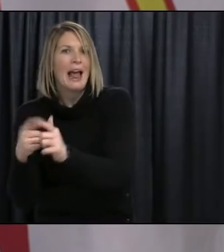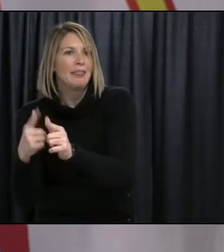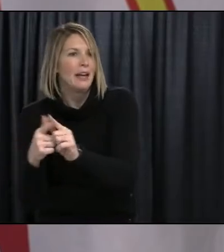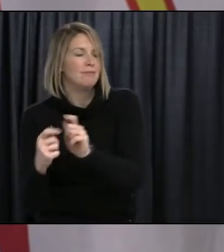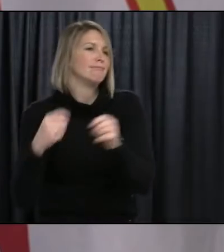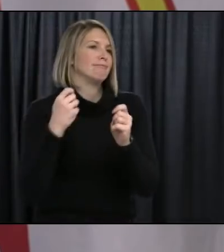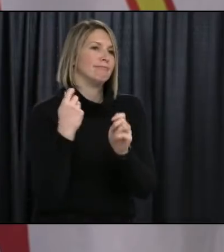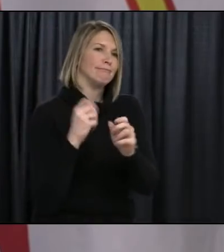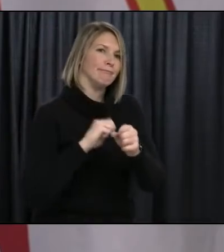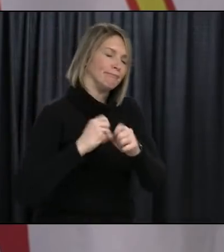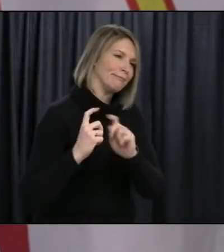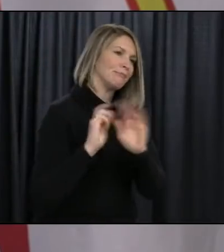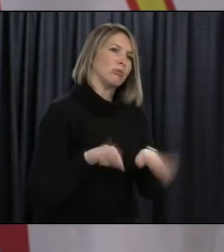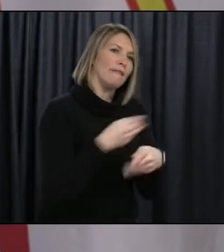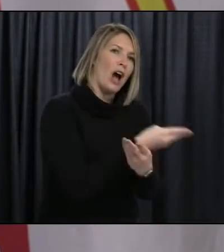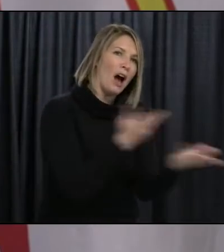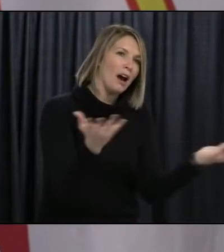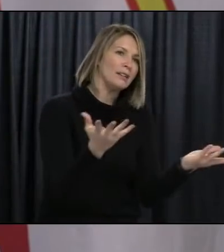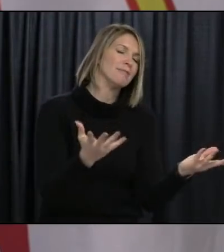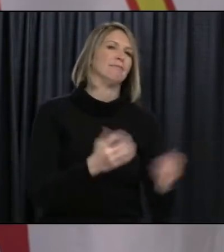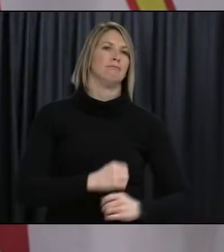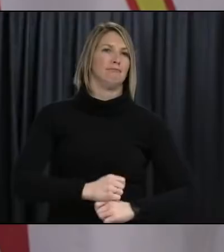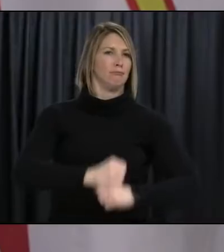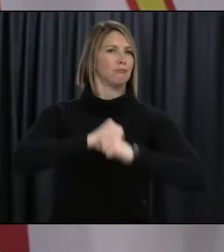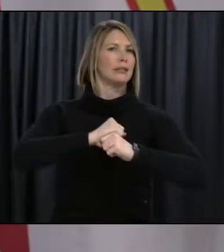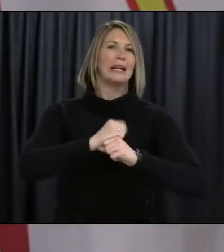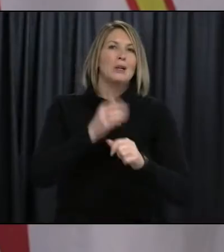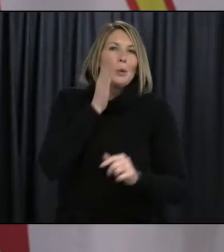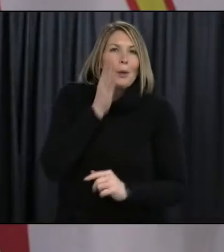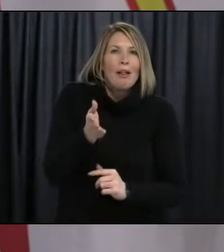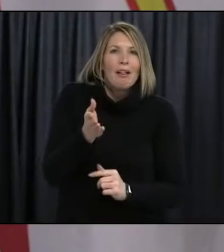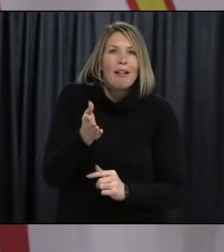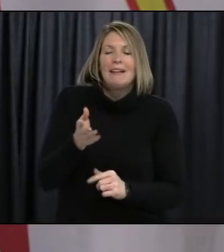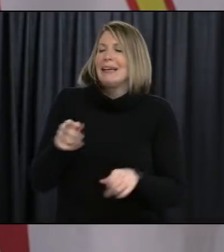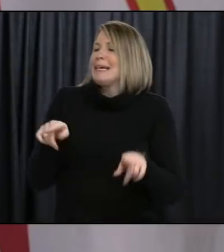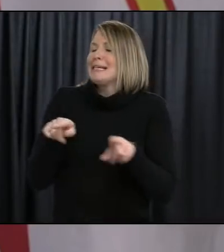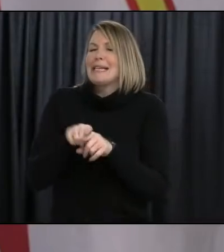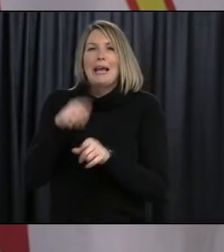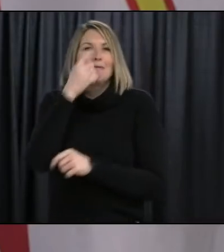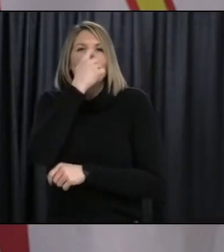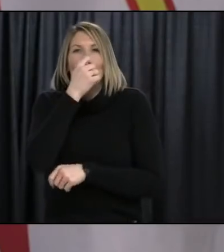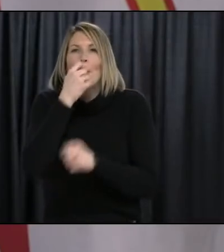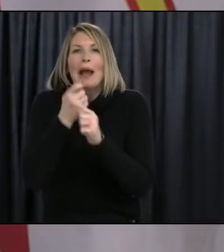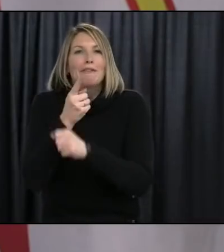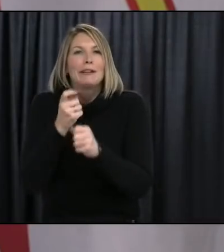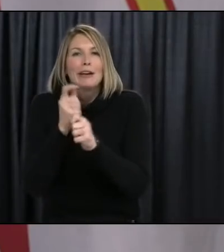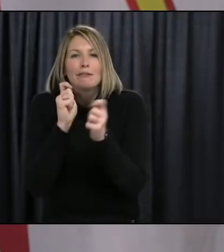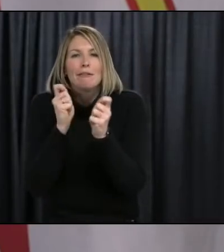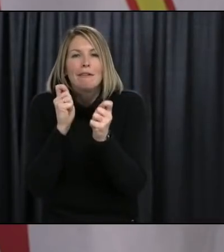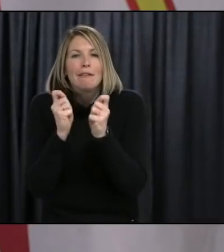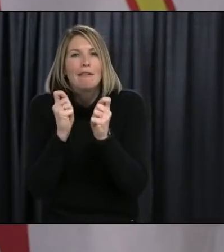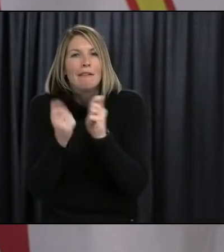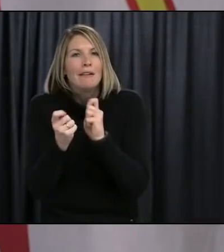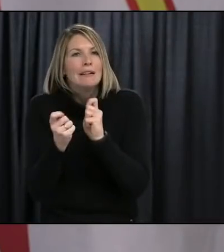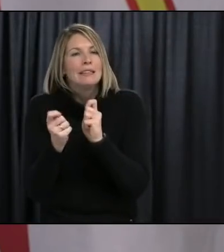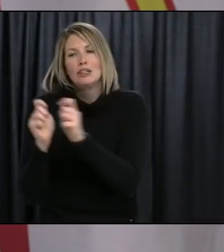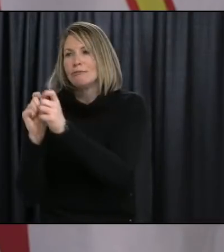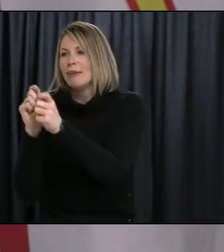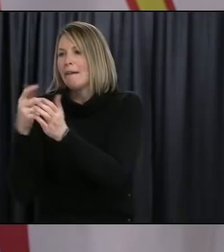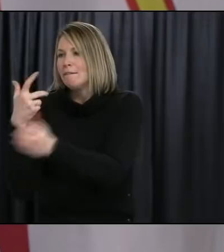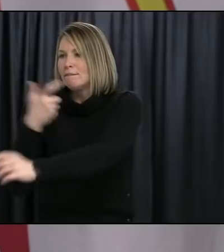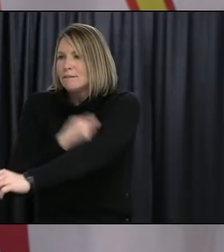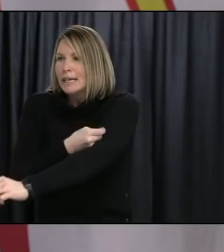we have a flu shot that has 4 variations of the flu in it, we can have a COVID vaccine that has more than one variation